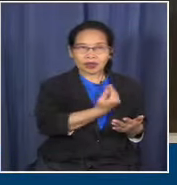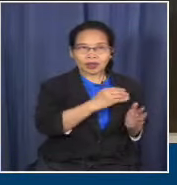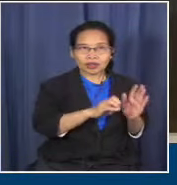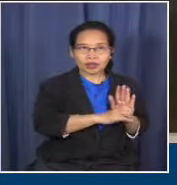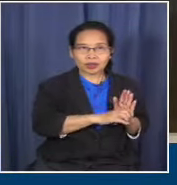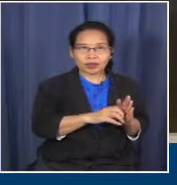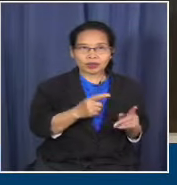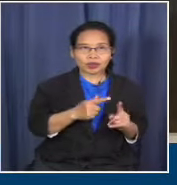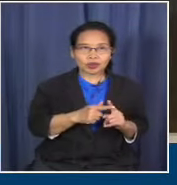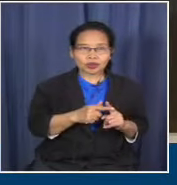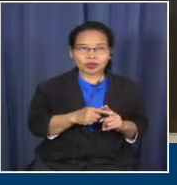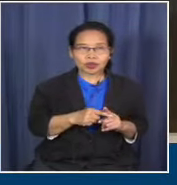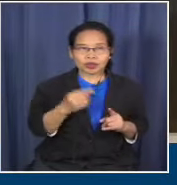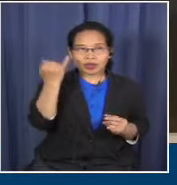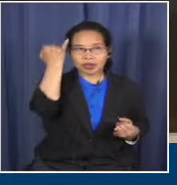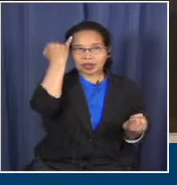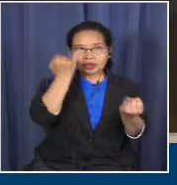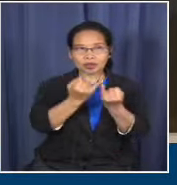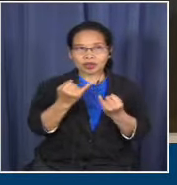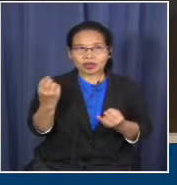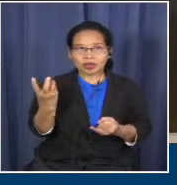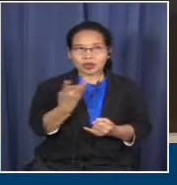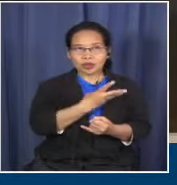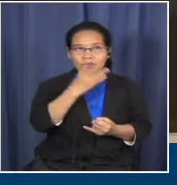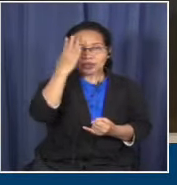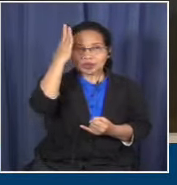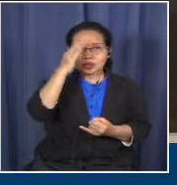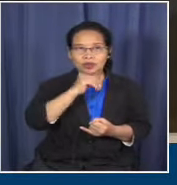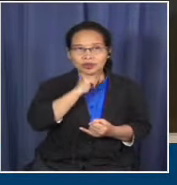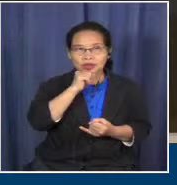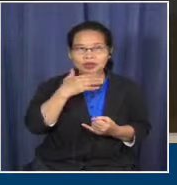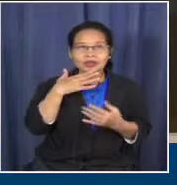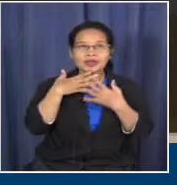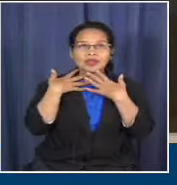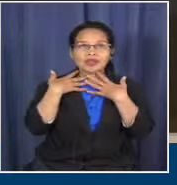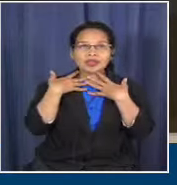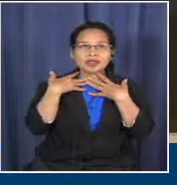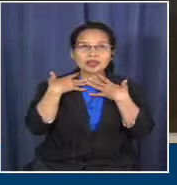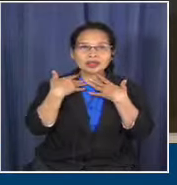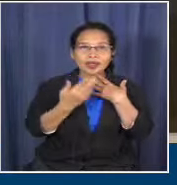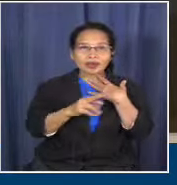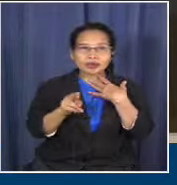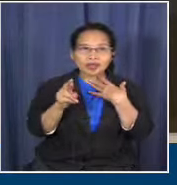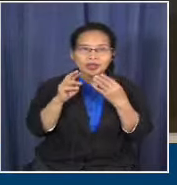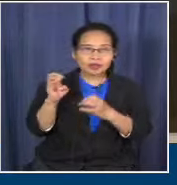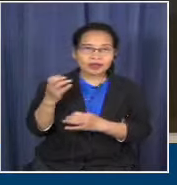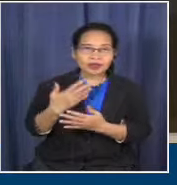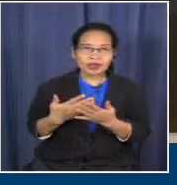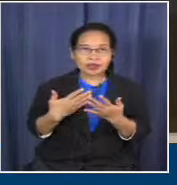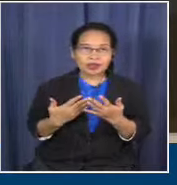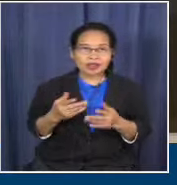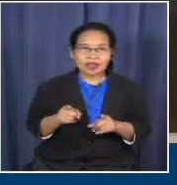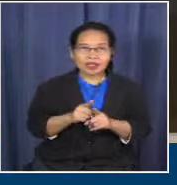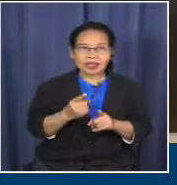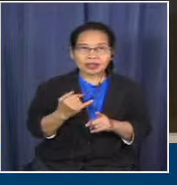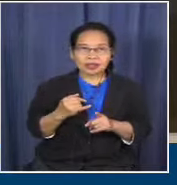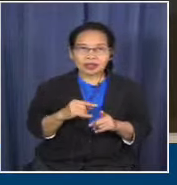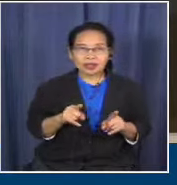Now these things were our examples, to the intent we should not lust